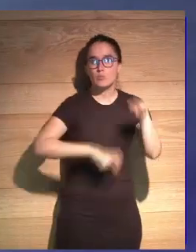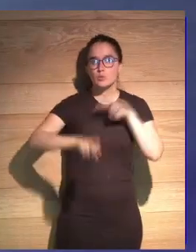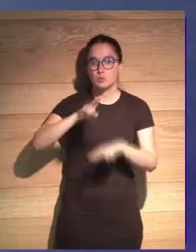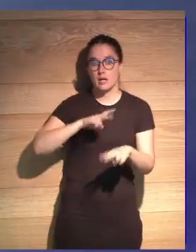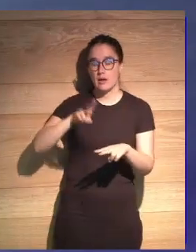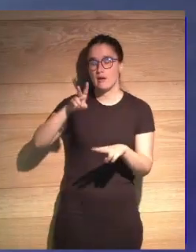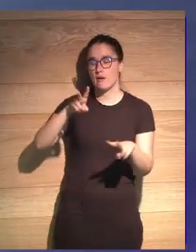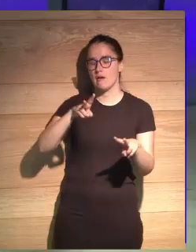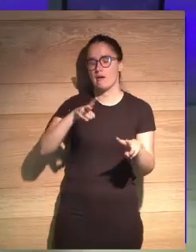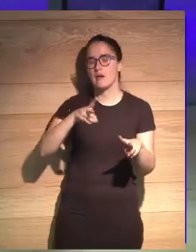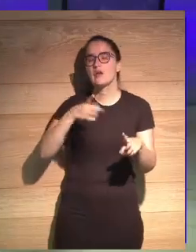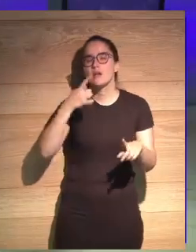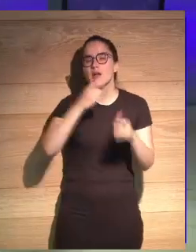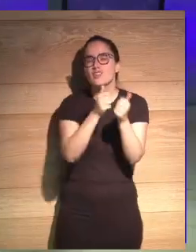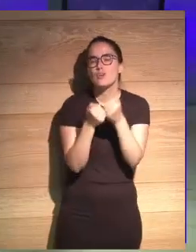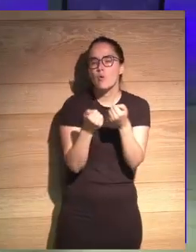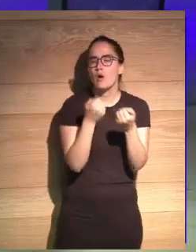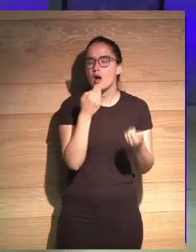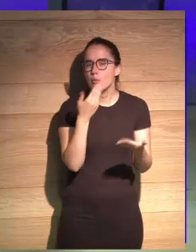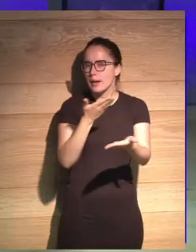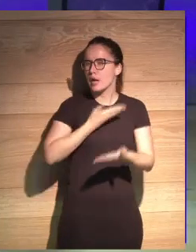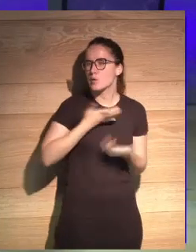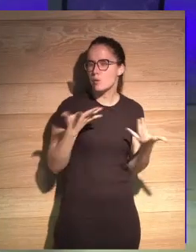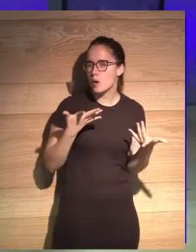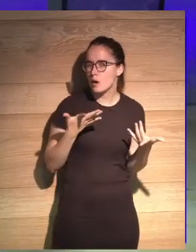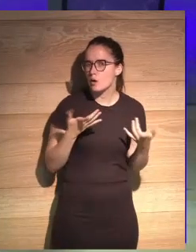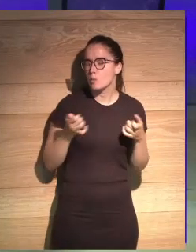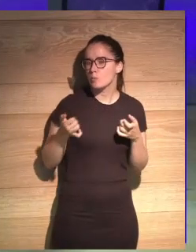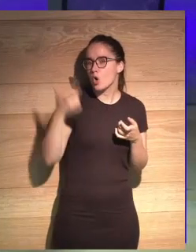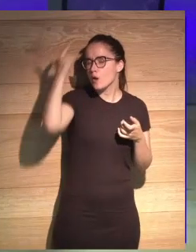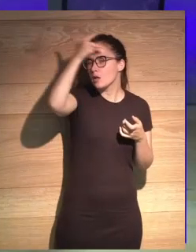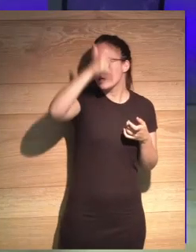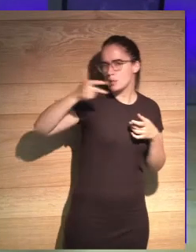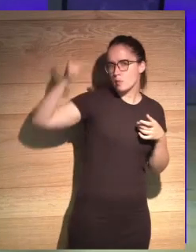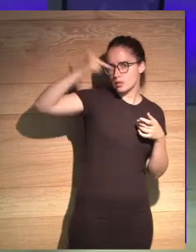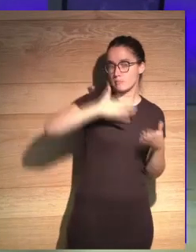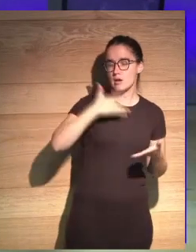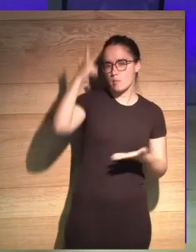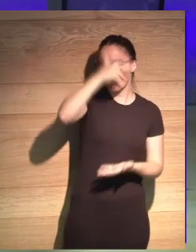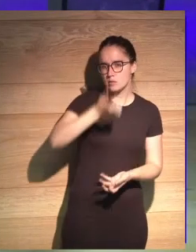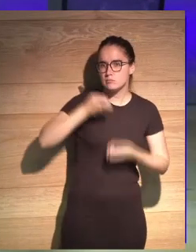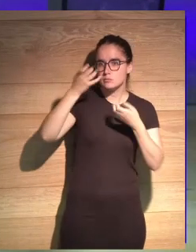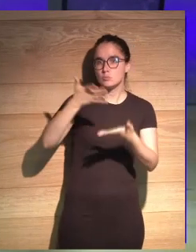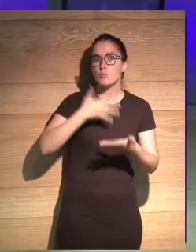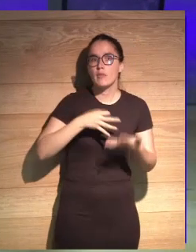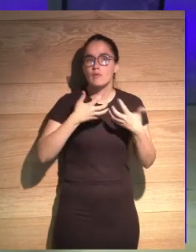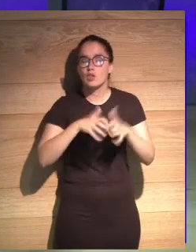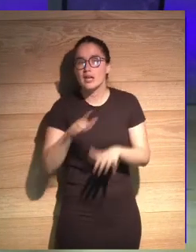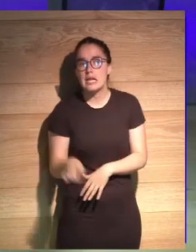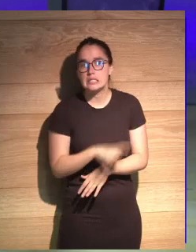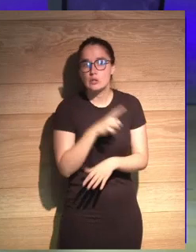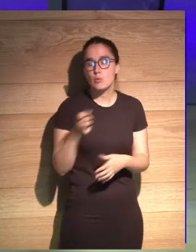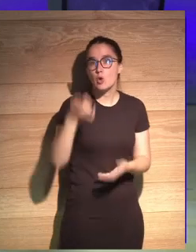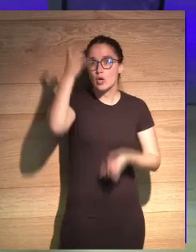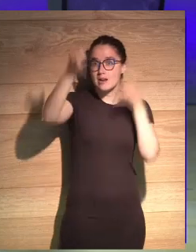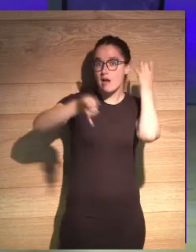processes which are not deduction, like finding information, also building hypotheses, what